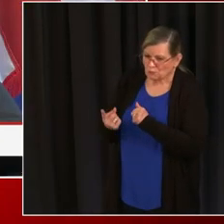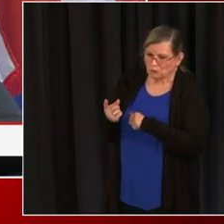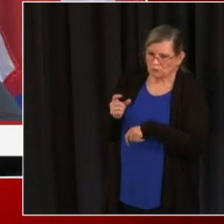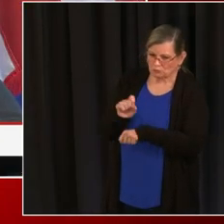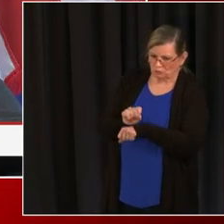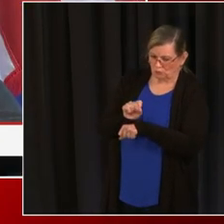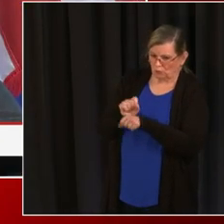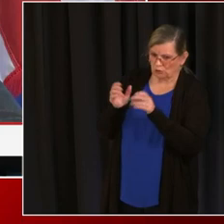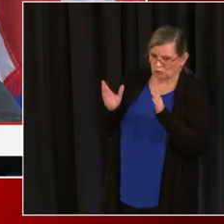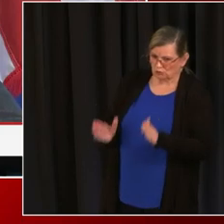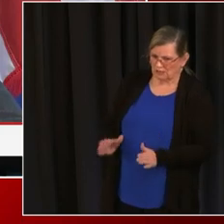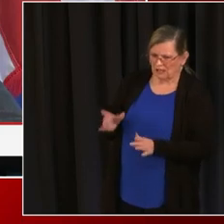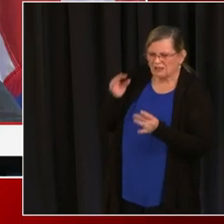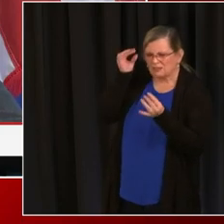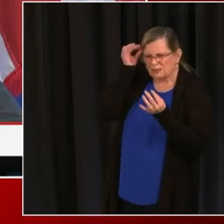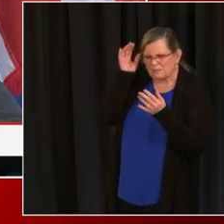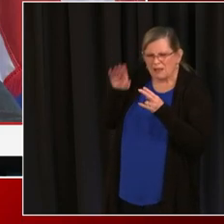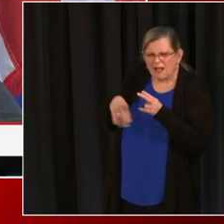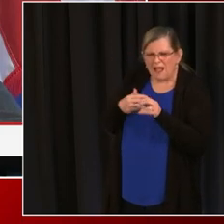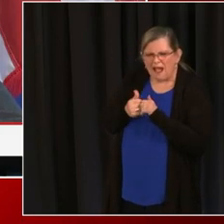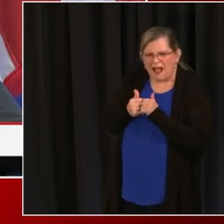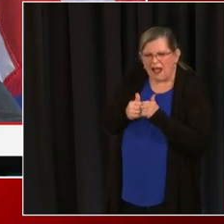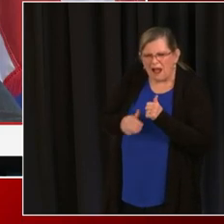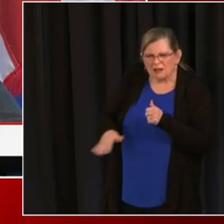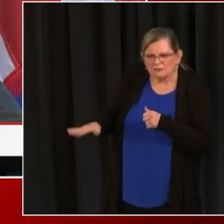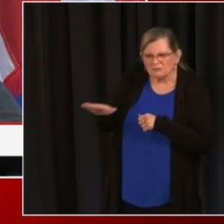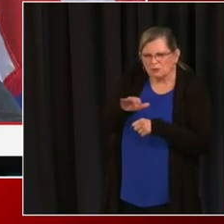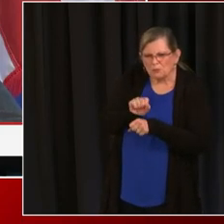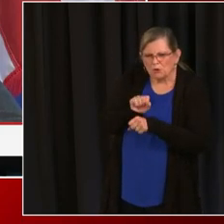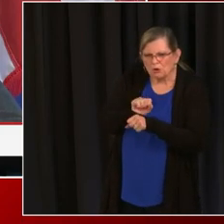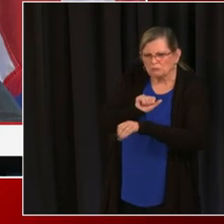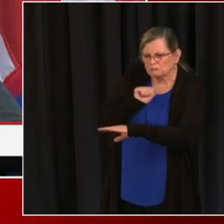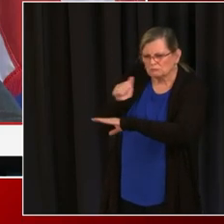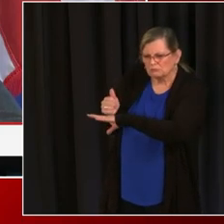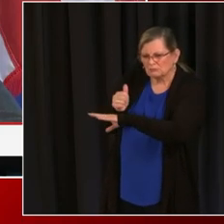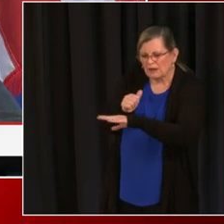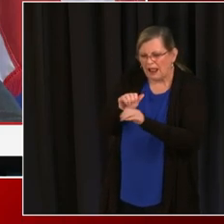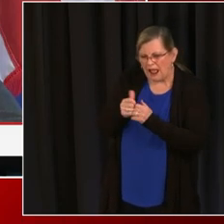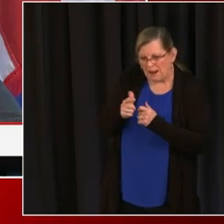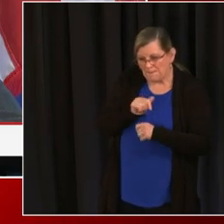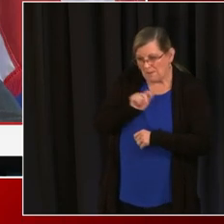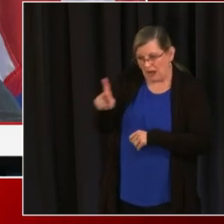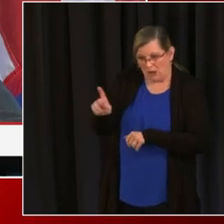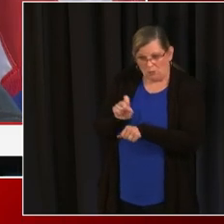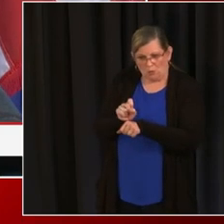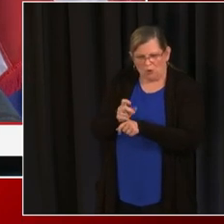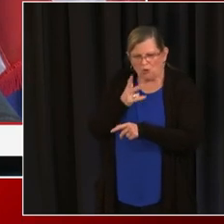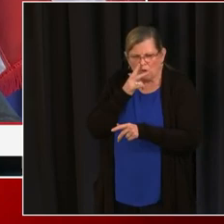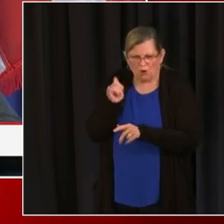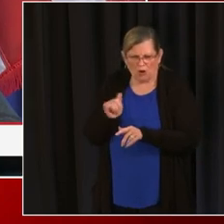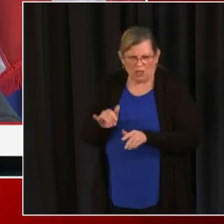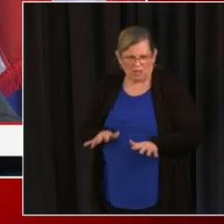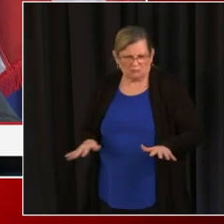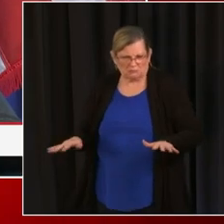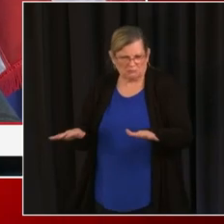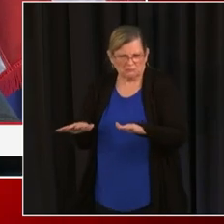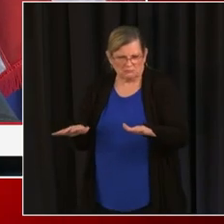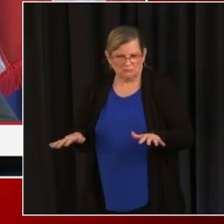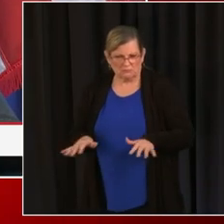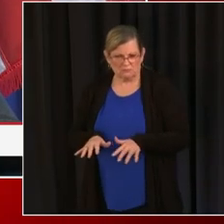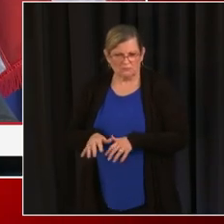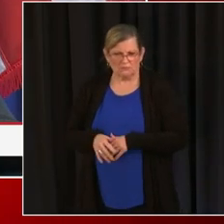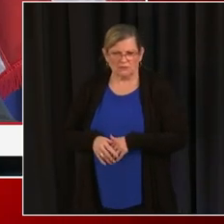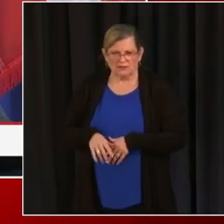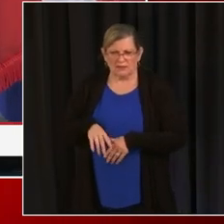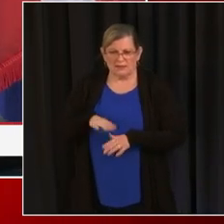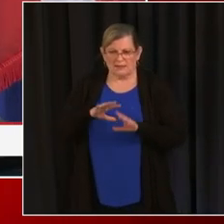all employers, to think about how they are implementing their return to work plans. And phasing